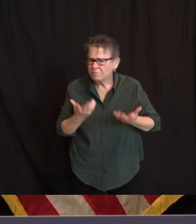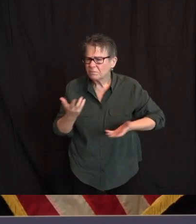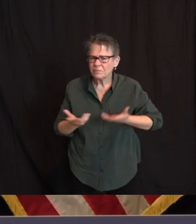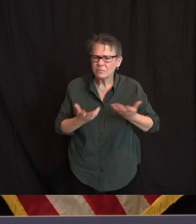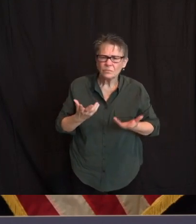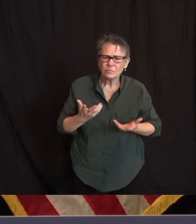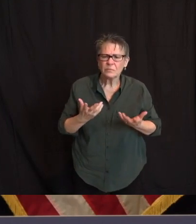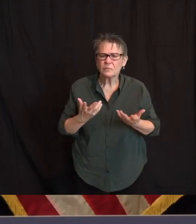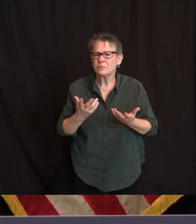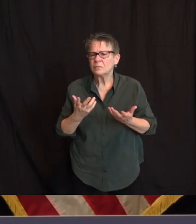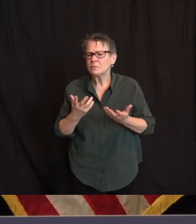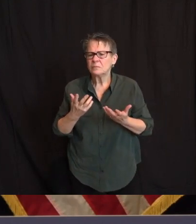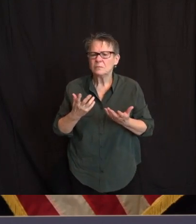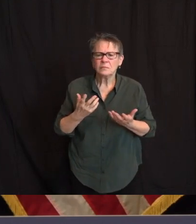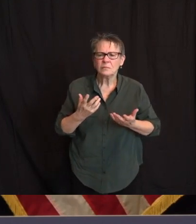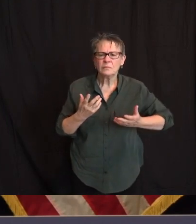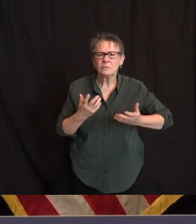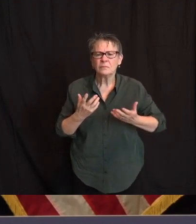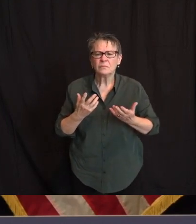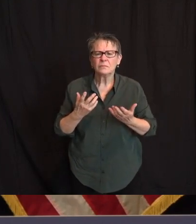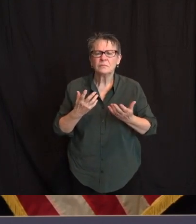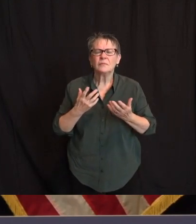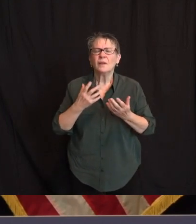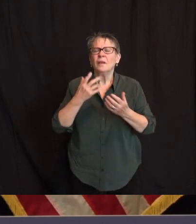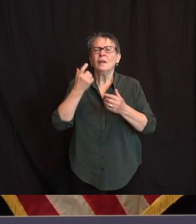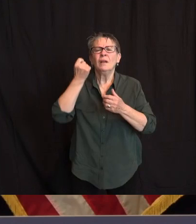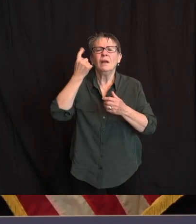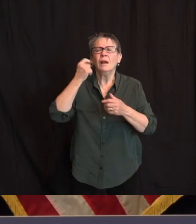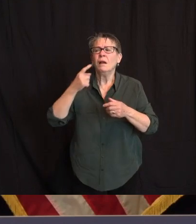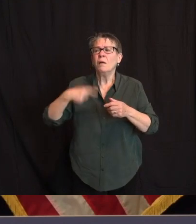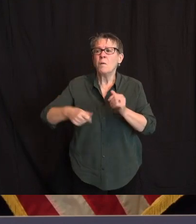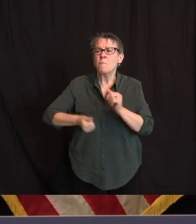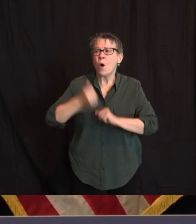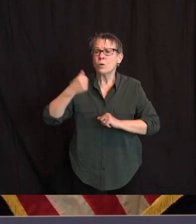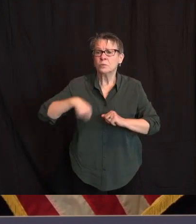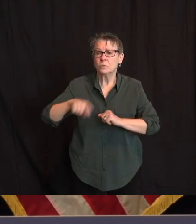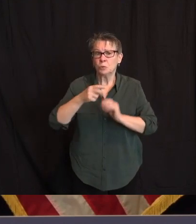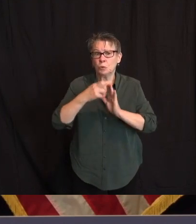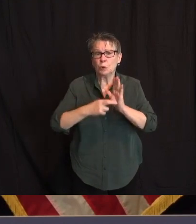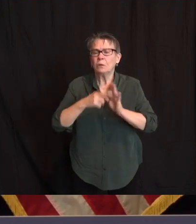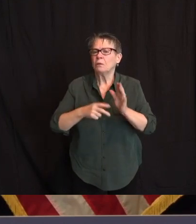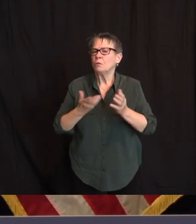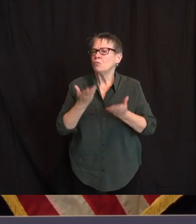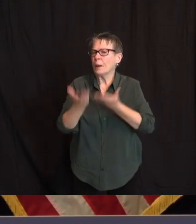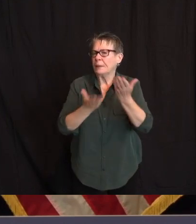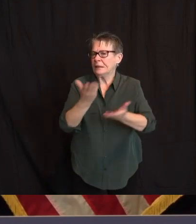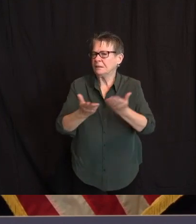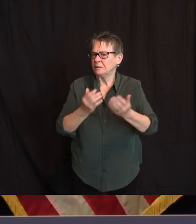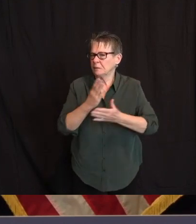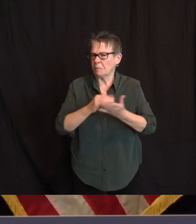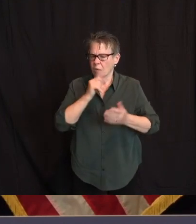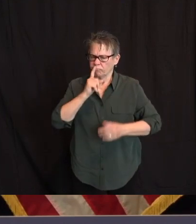and fast executive orders. So there's no question which executive order has